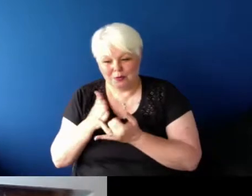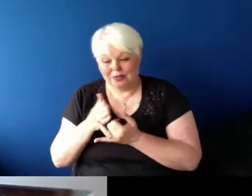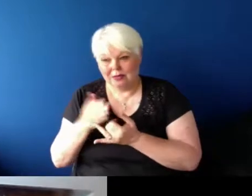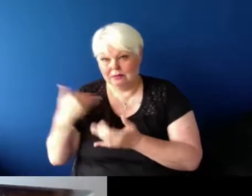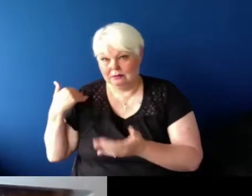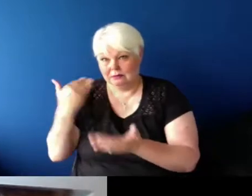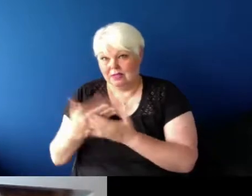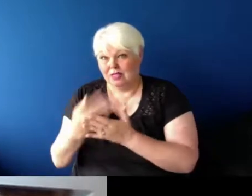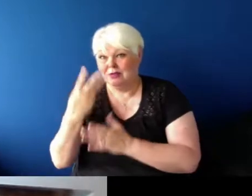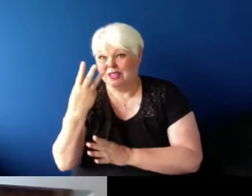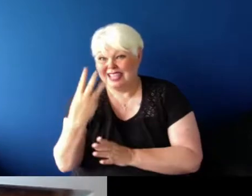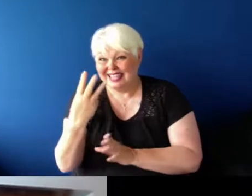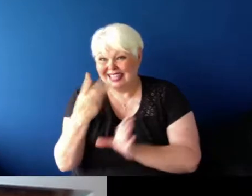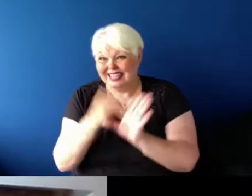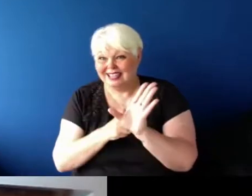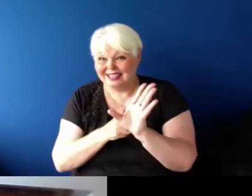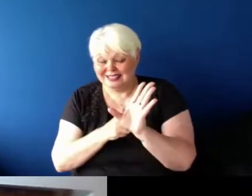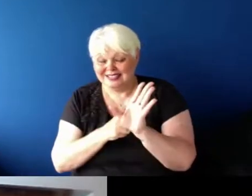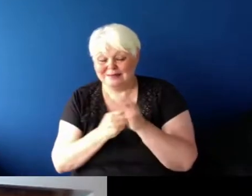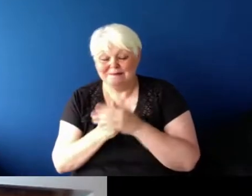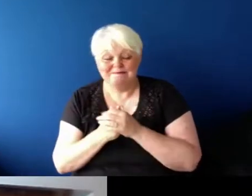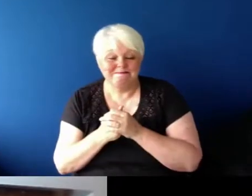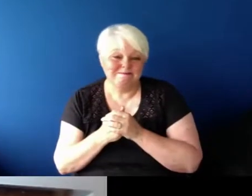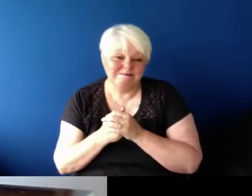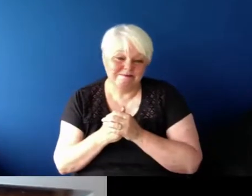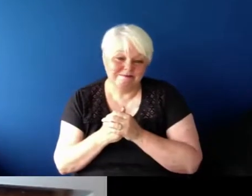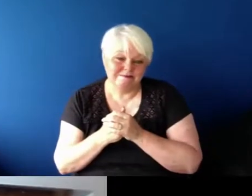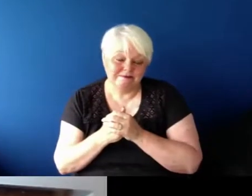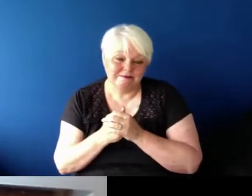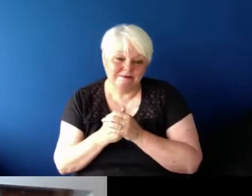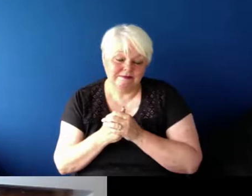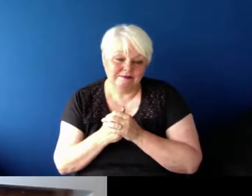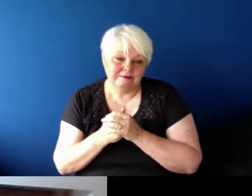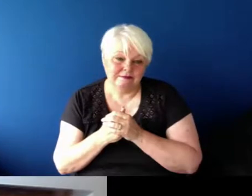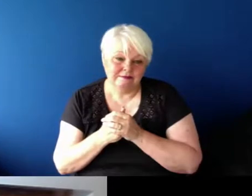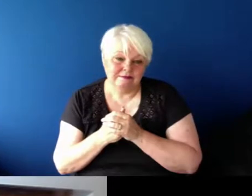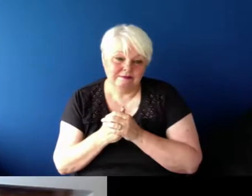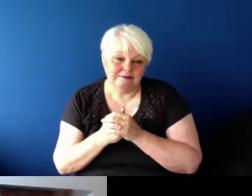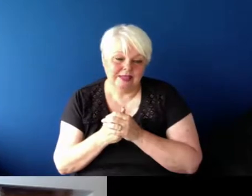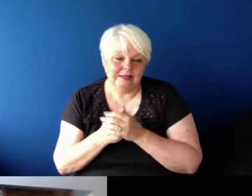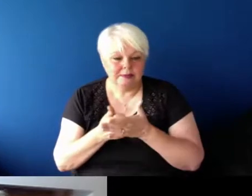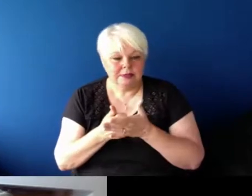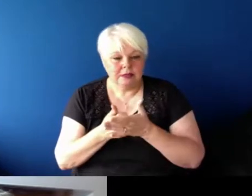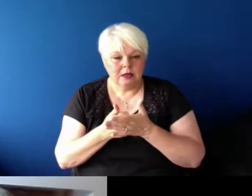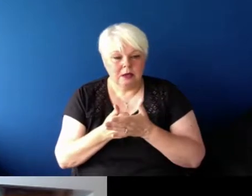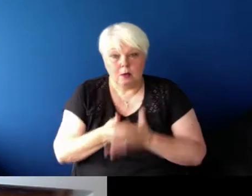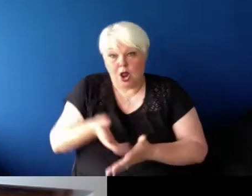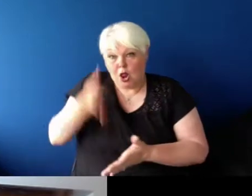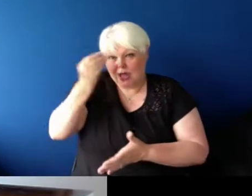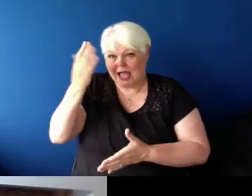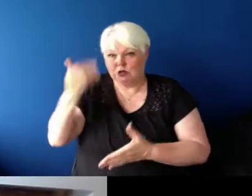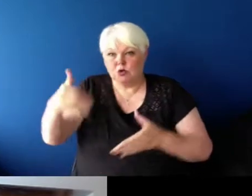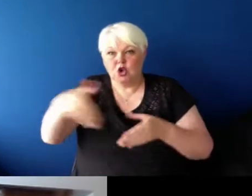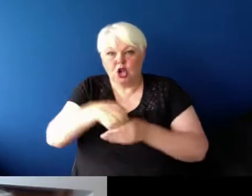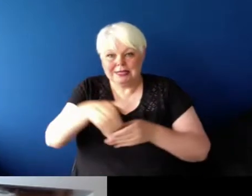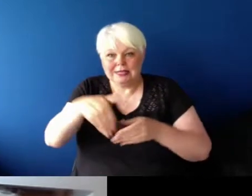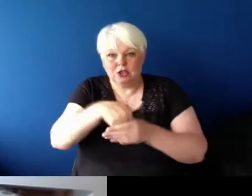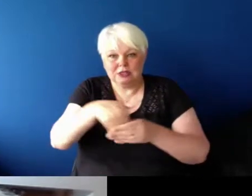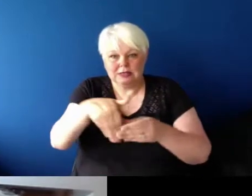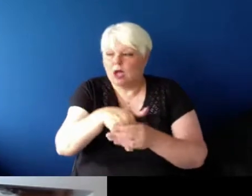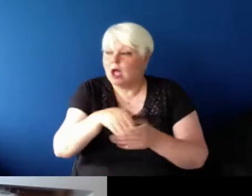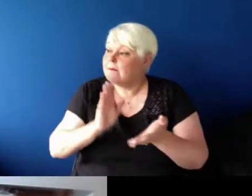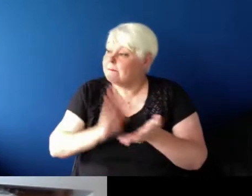3 years. And so I always had to contextualize what I was learning because, you know, mum can go off